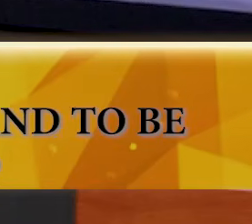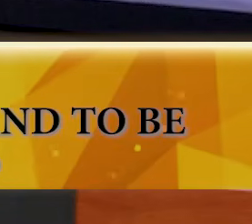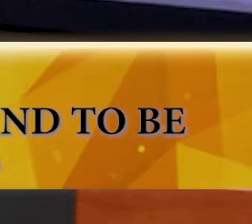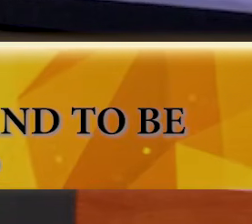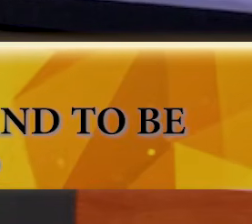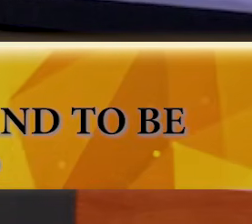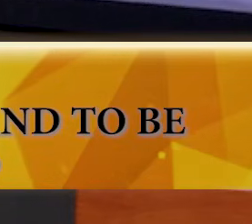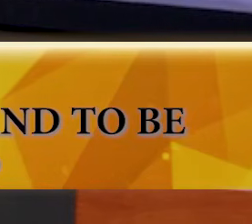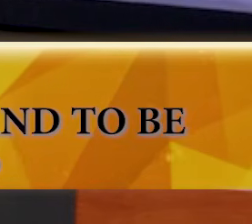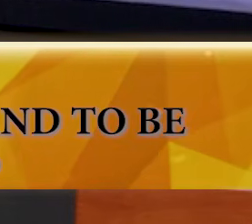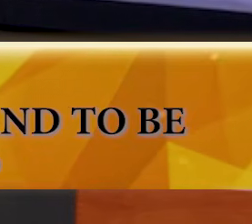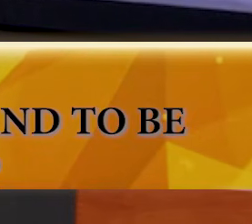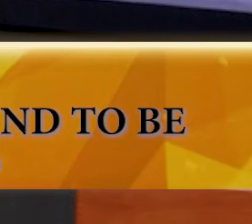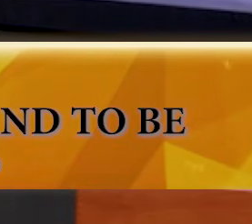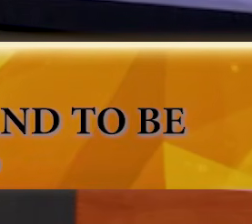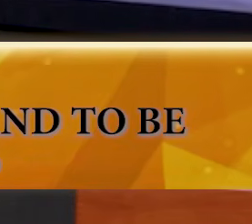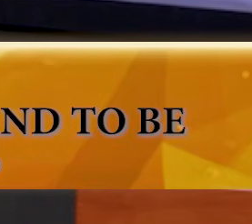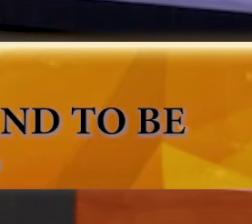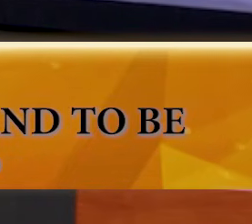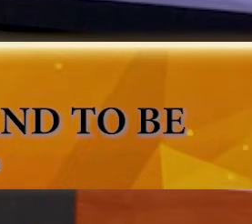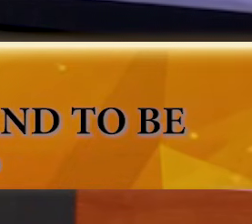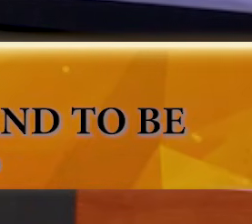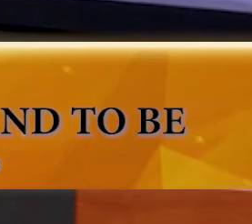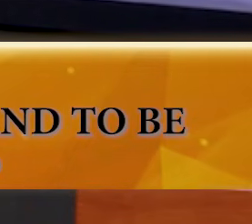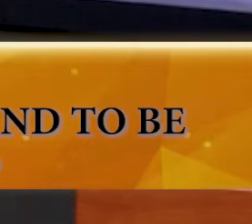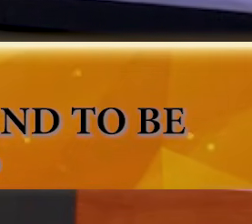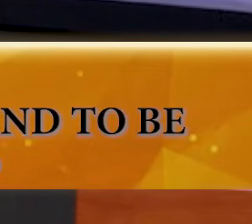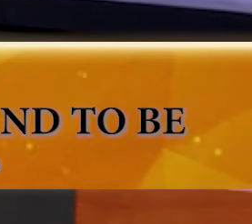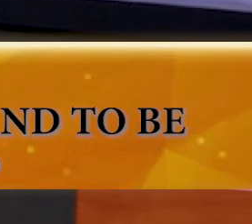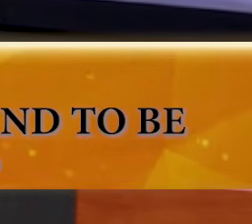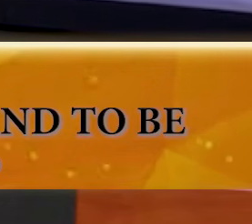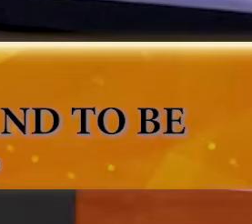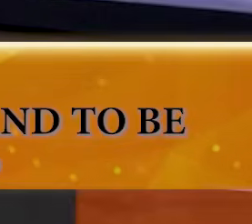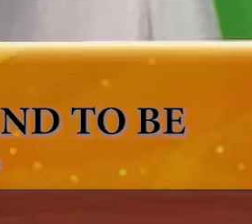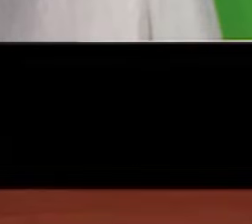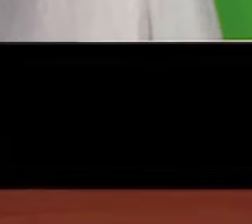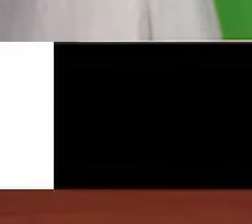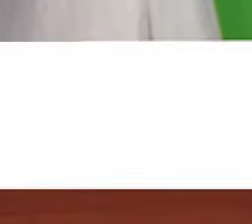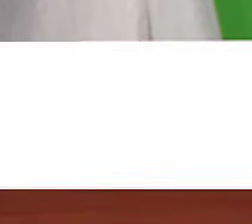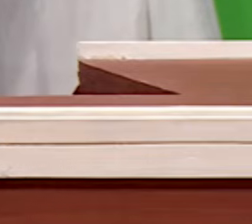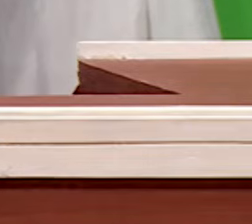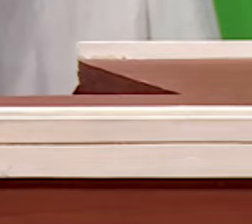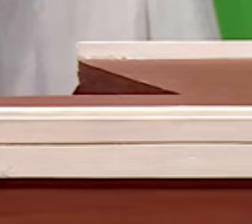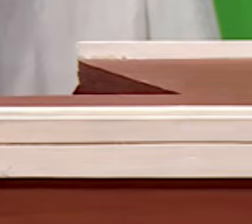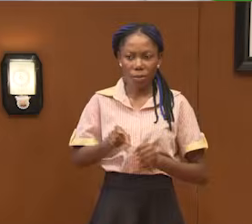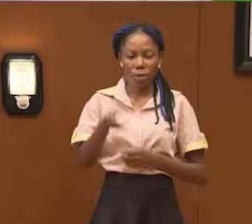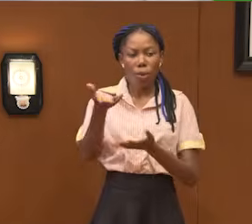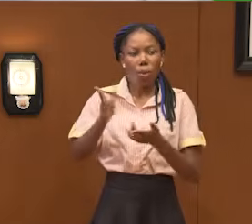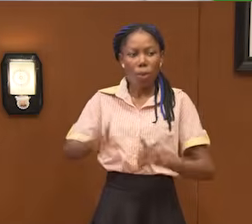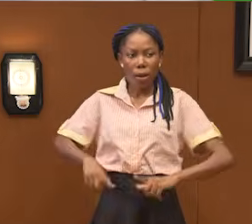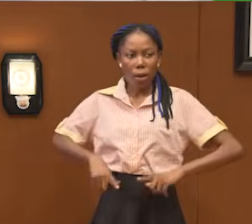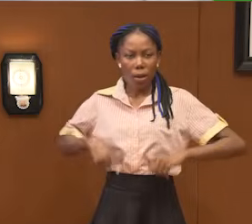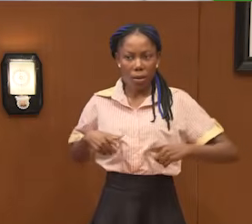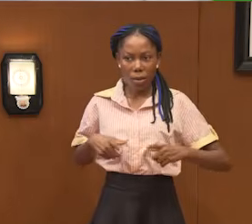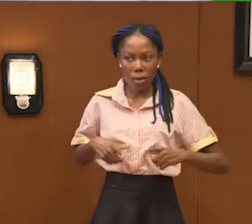children. And I want my life to save. And you want? My life to save. You want? My life.